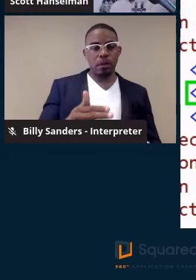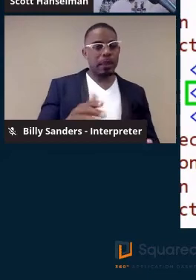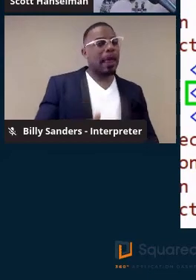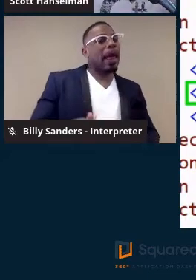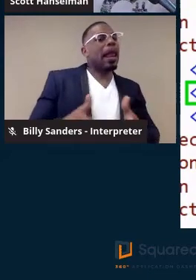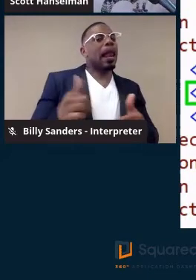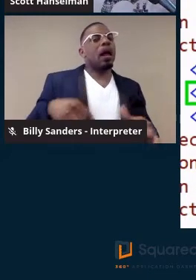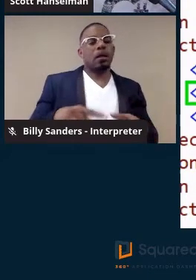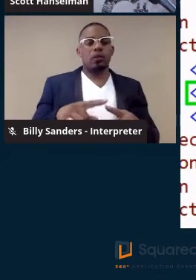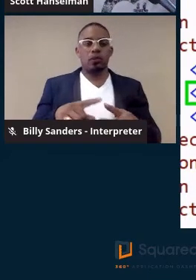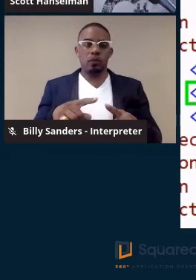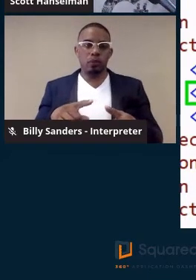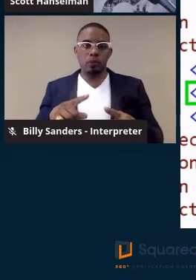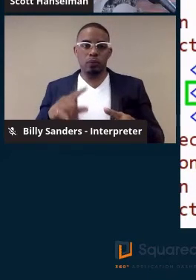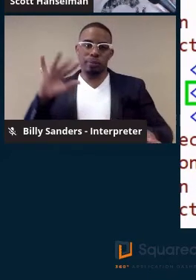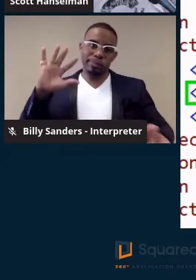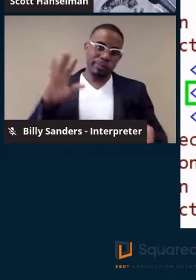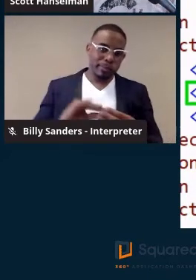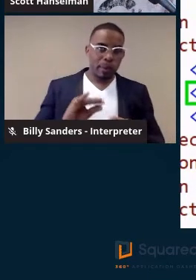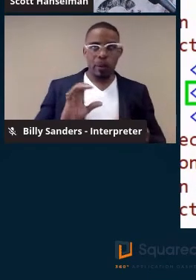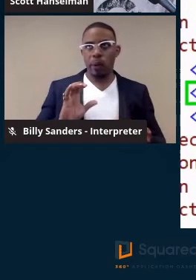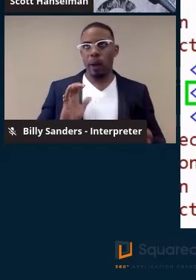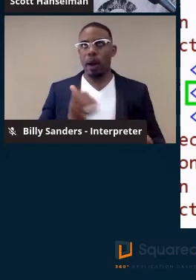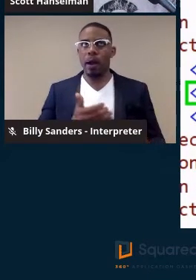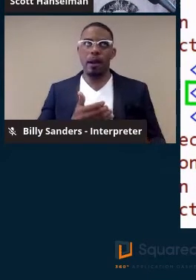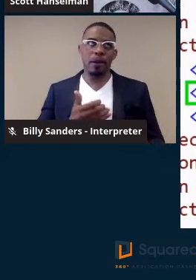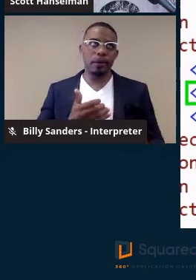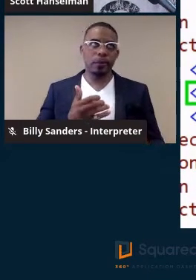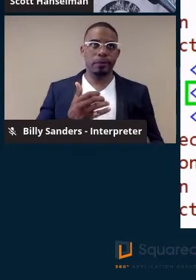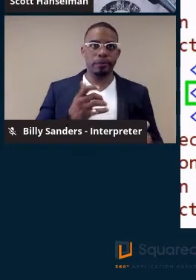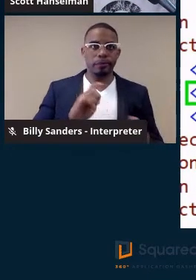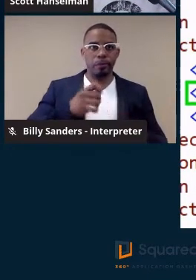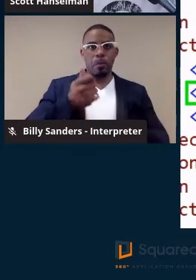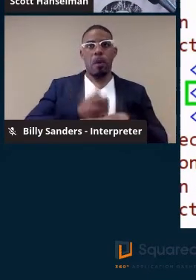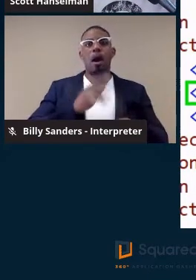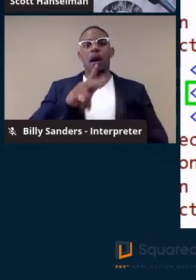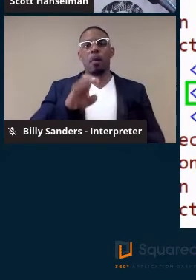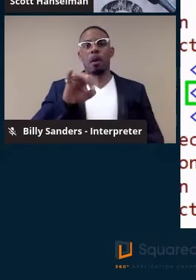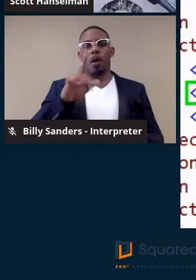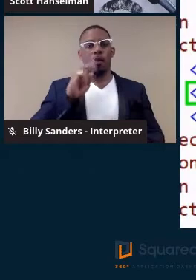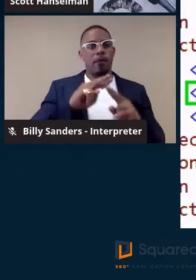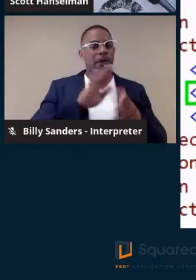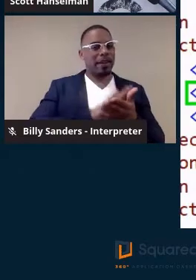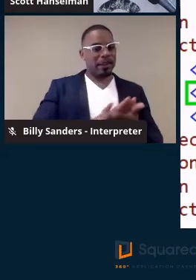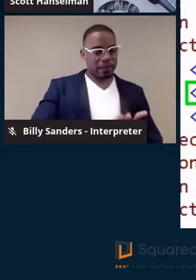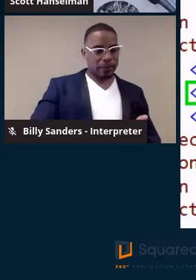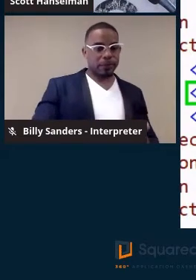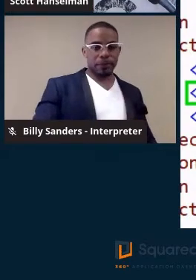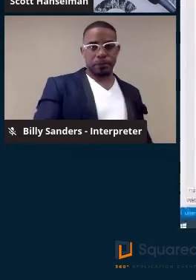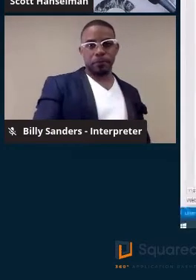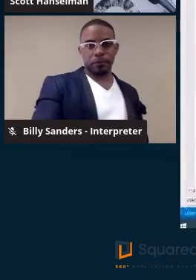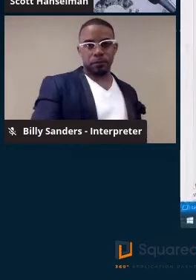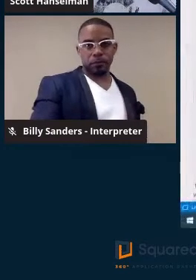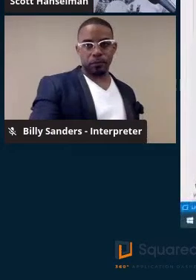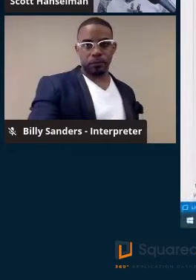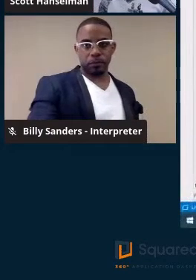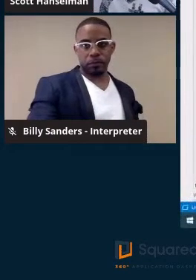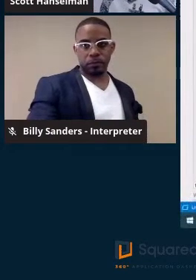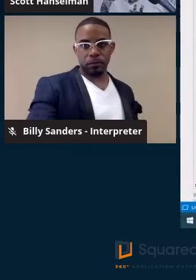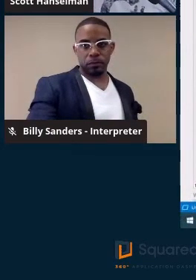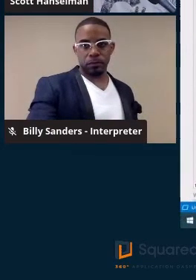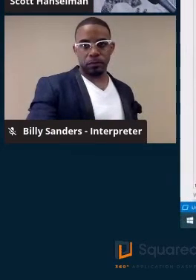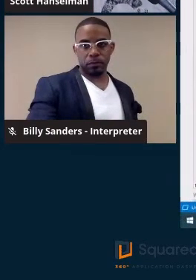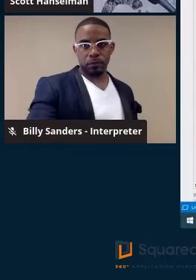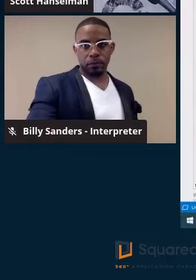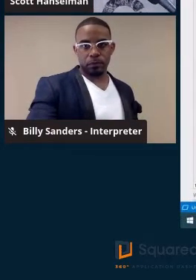allows us to compose our markup, our code very cleanly. And this meant that I could just copy